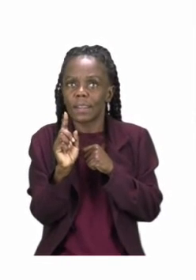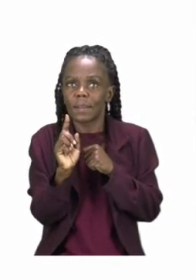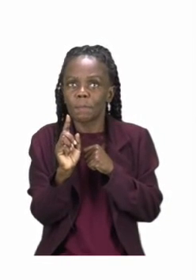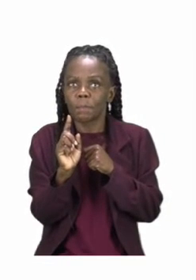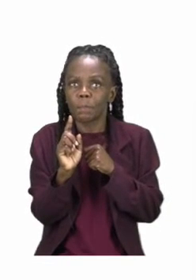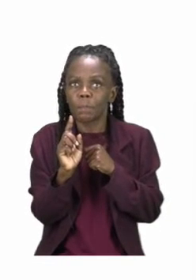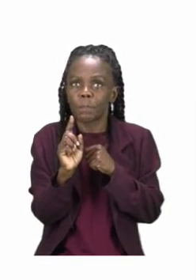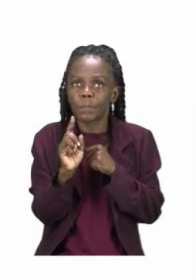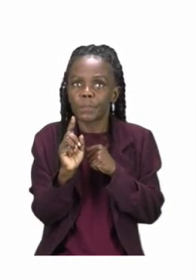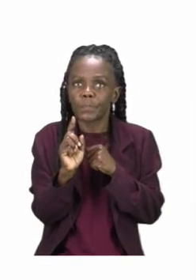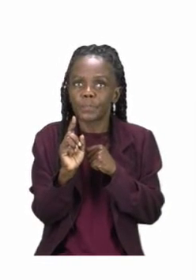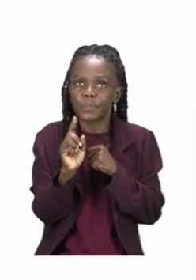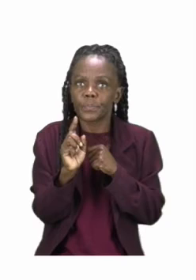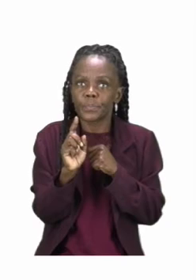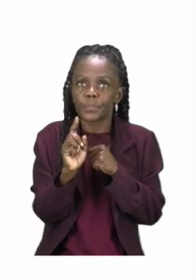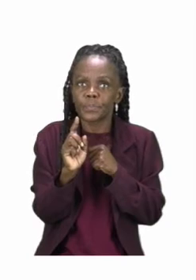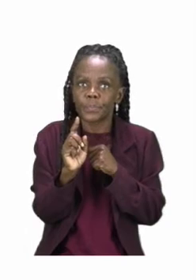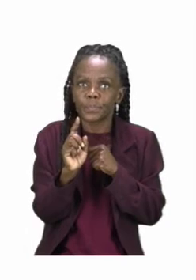put her,